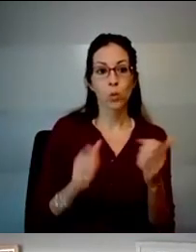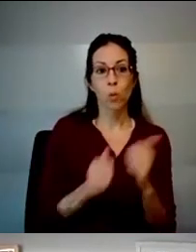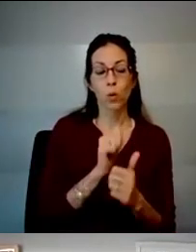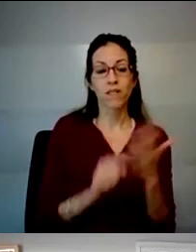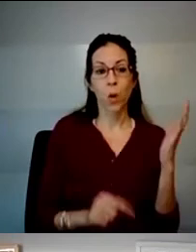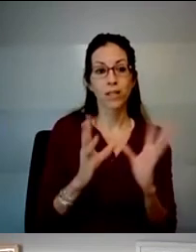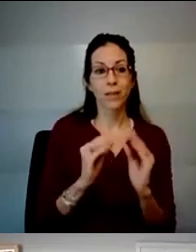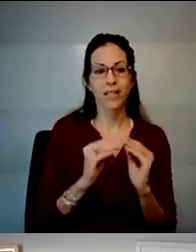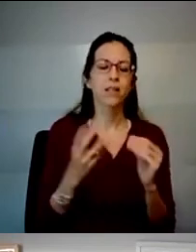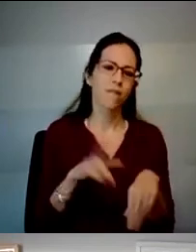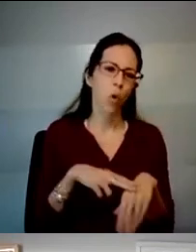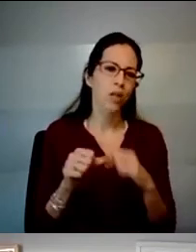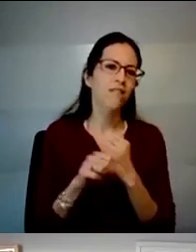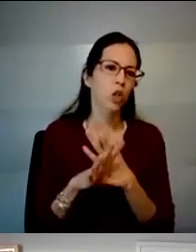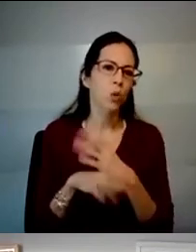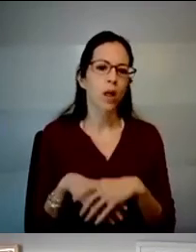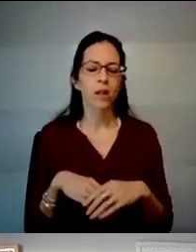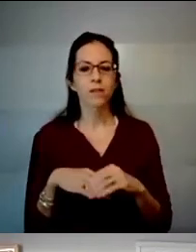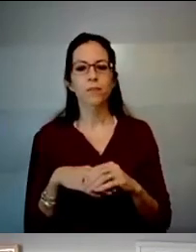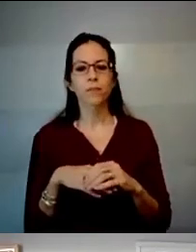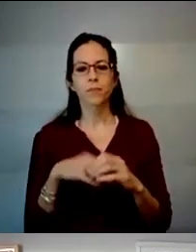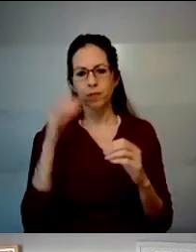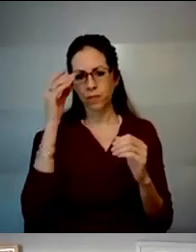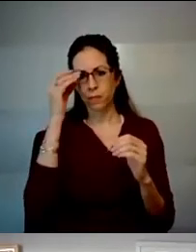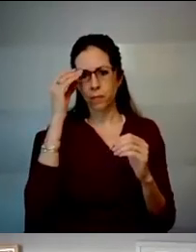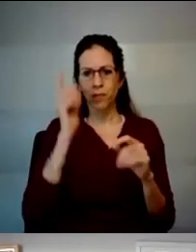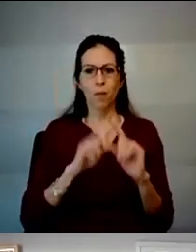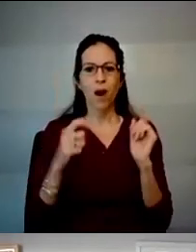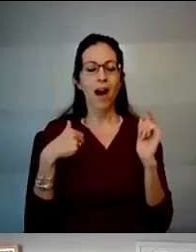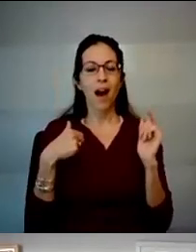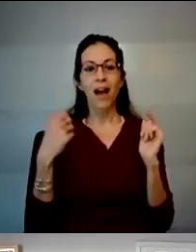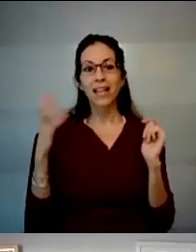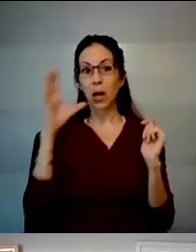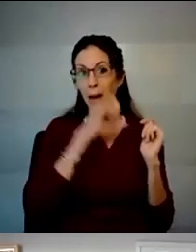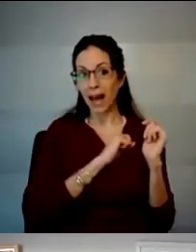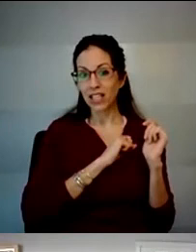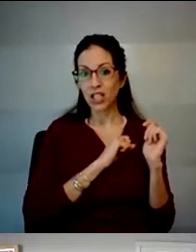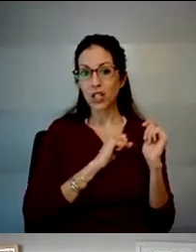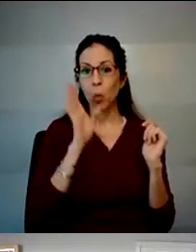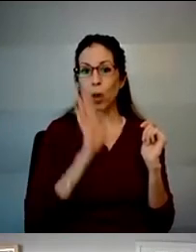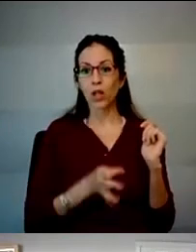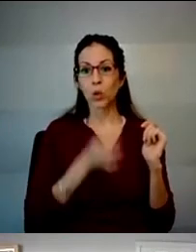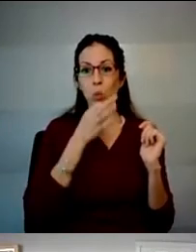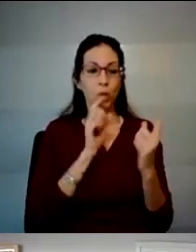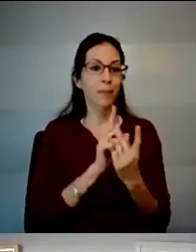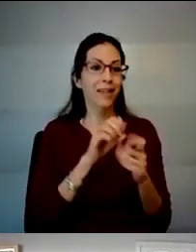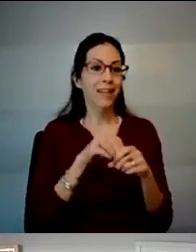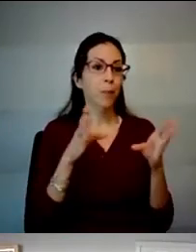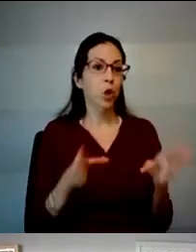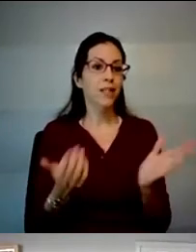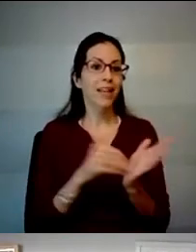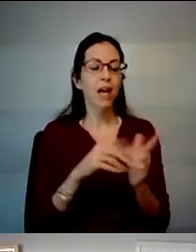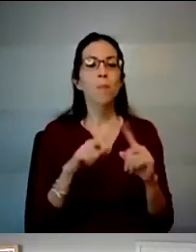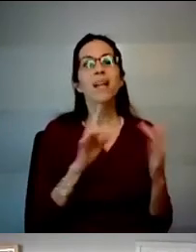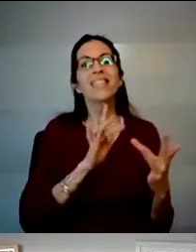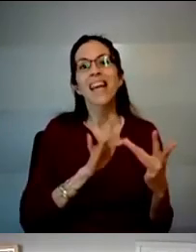They've been virtual recently, but I would imagine hopefully we'll start to be meeting in person again. But again, staying in touch with